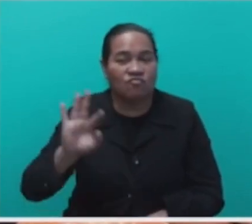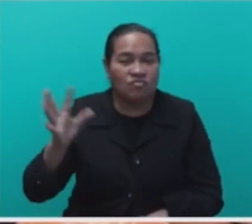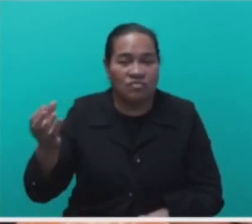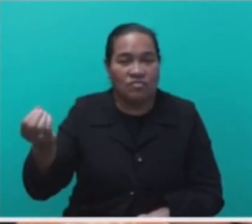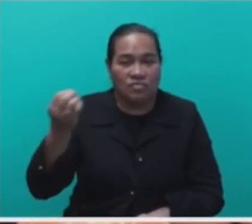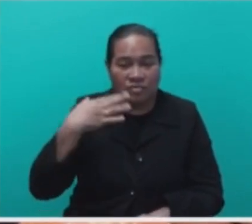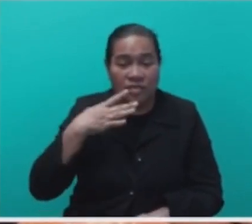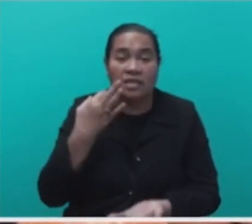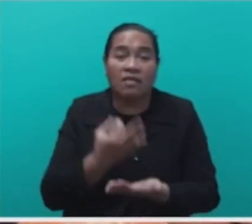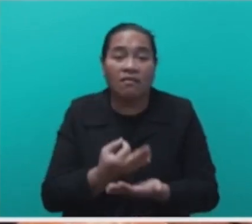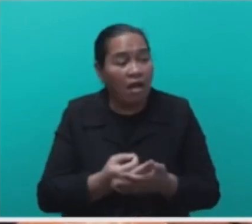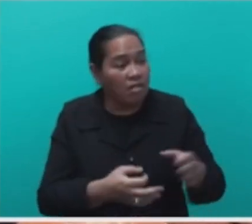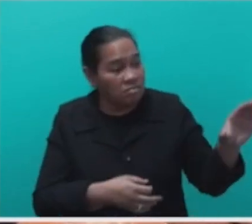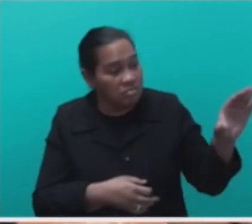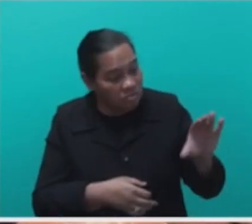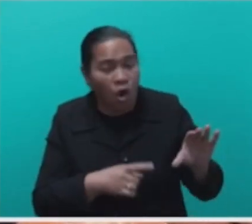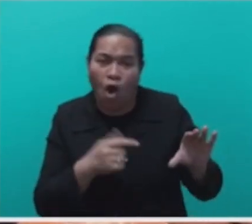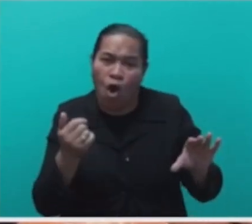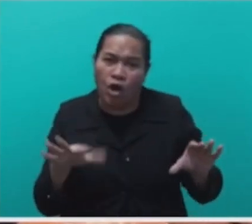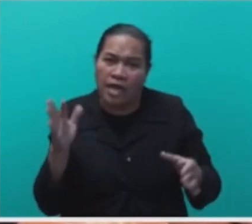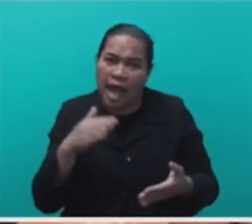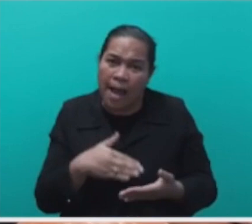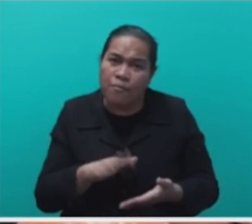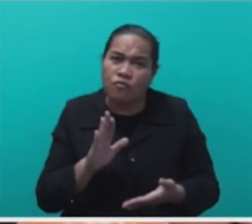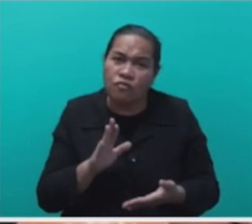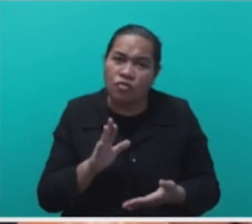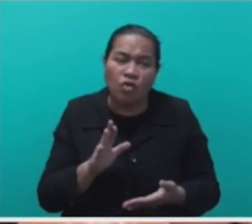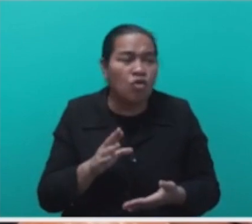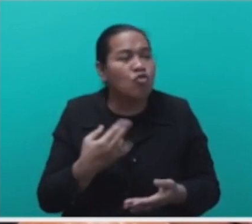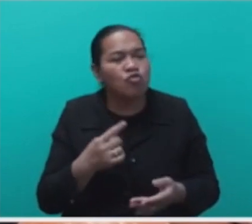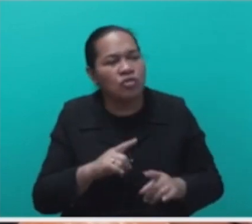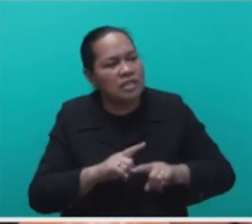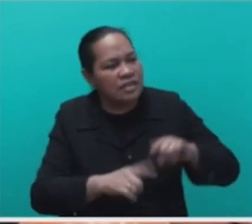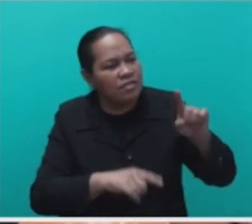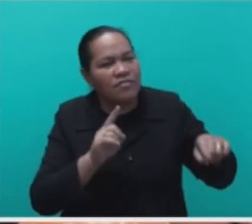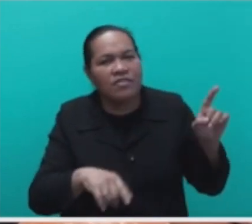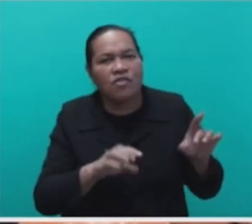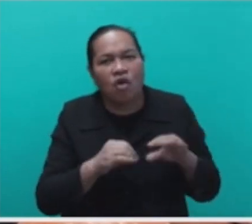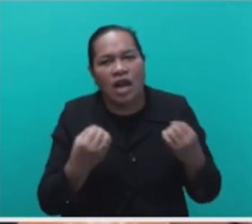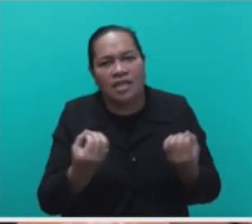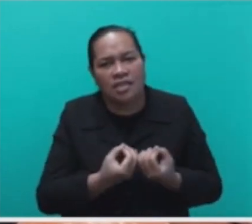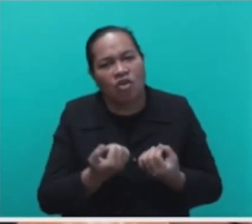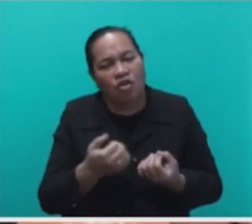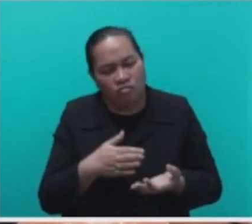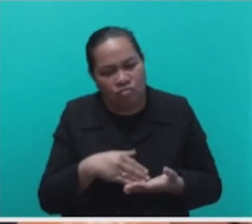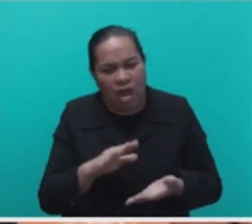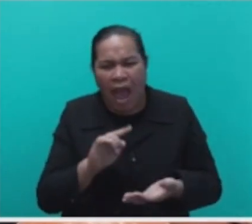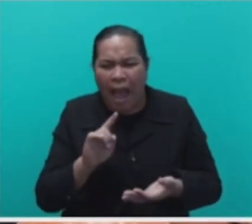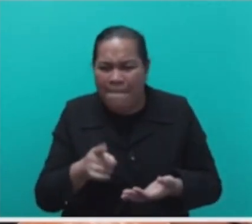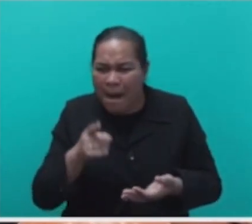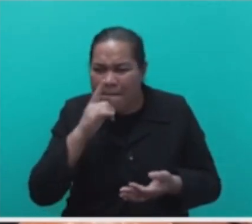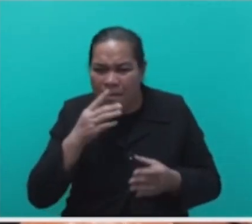the funds have been approved by the lending agencies, but the